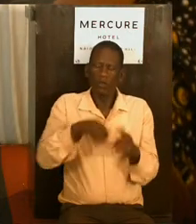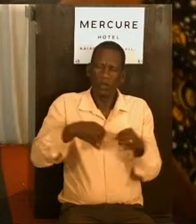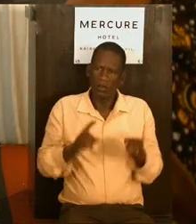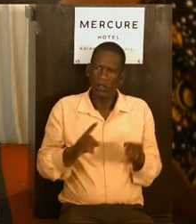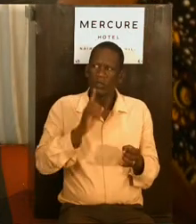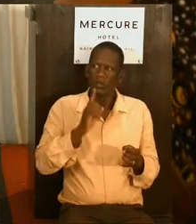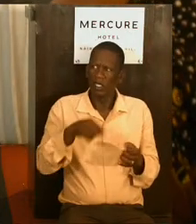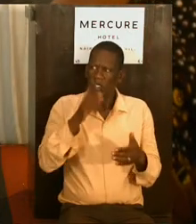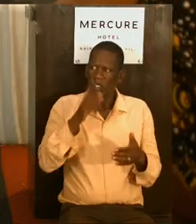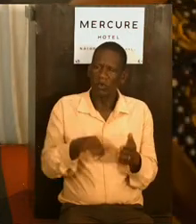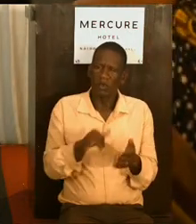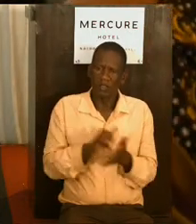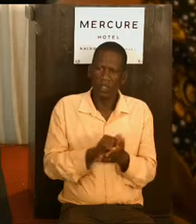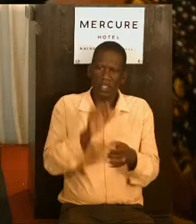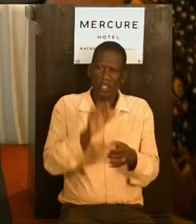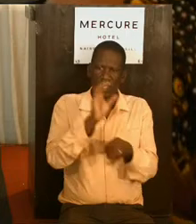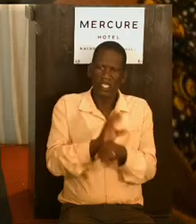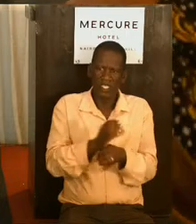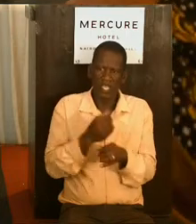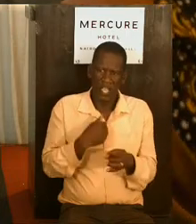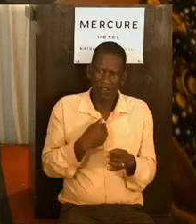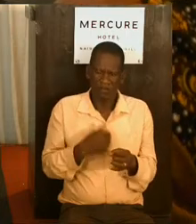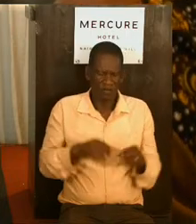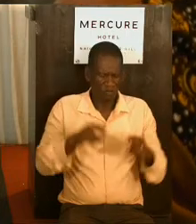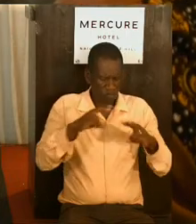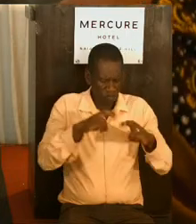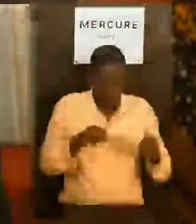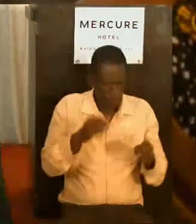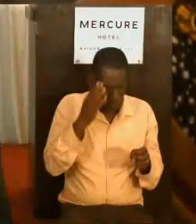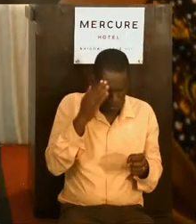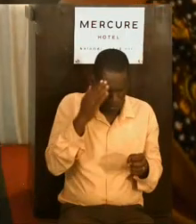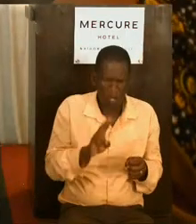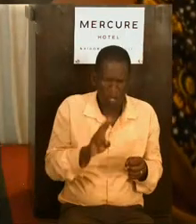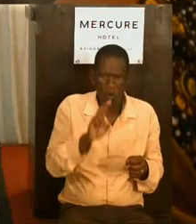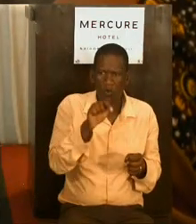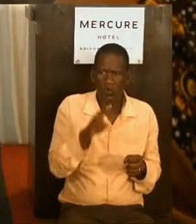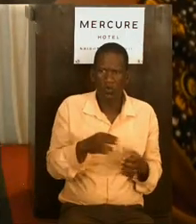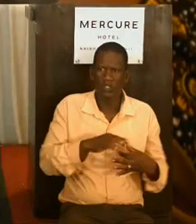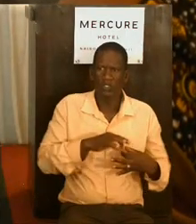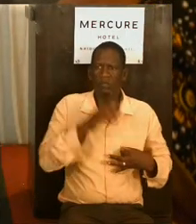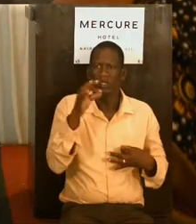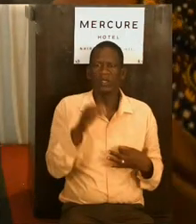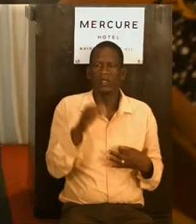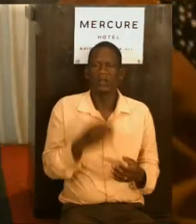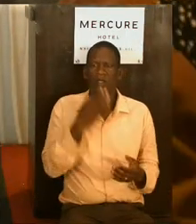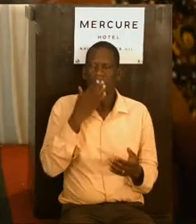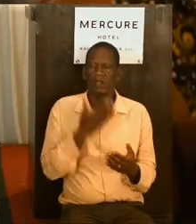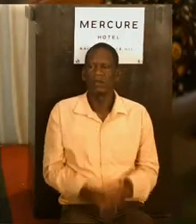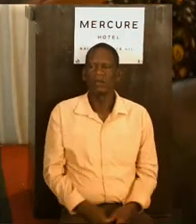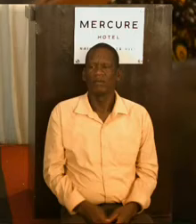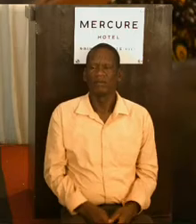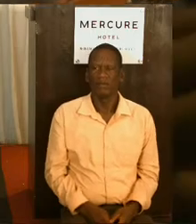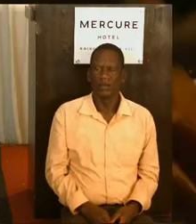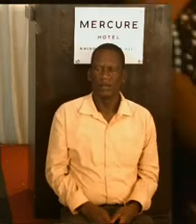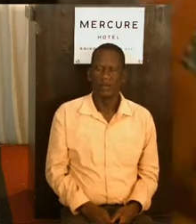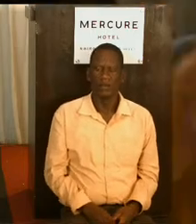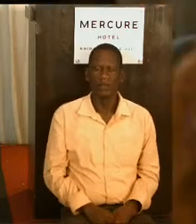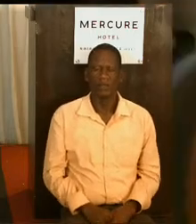trying to say is the church has to ReDiscover the utu spirits thank you